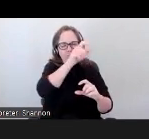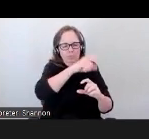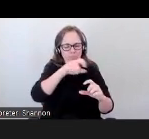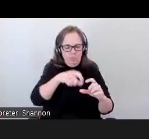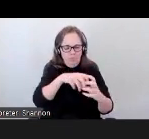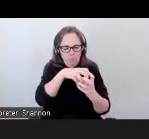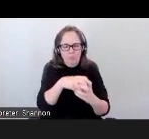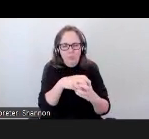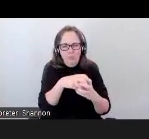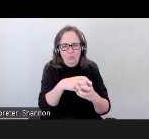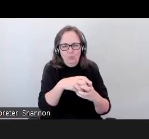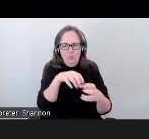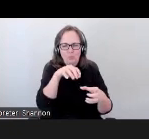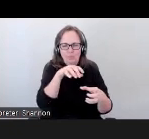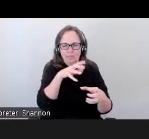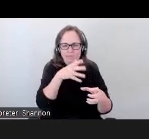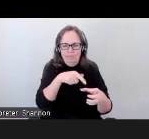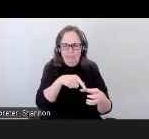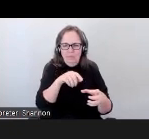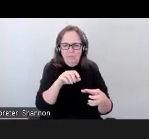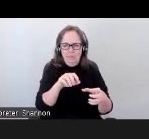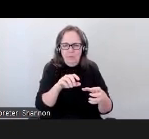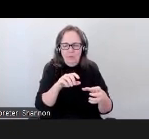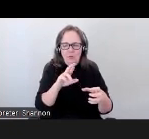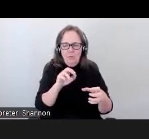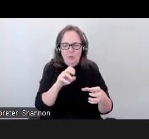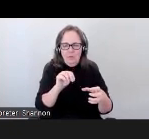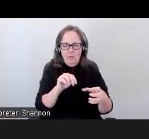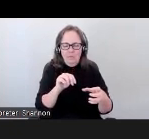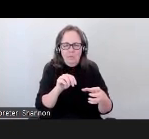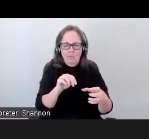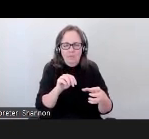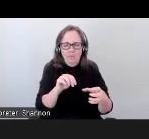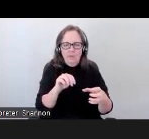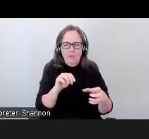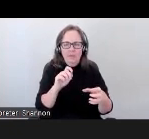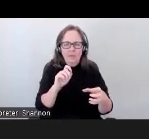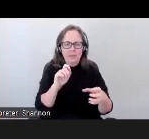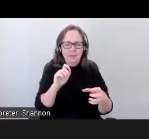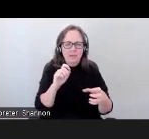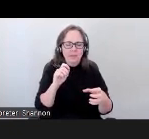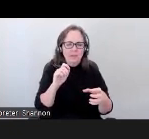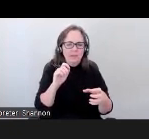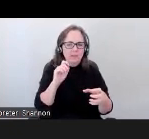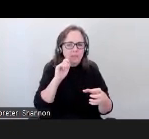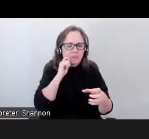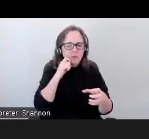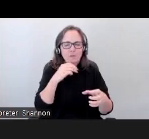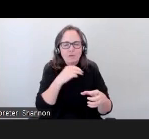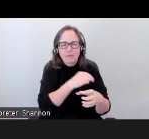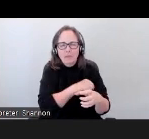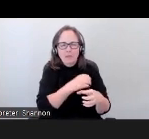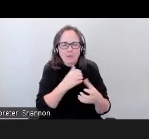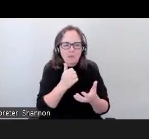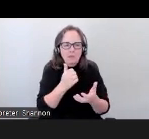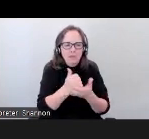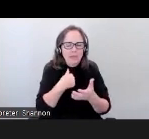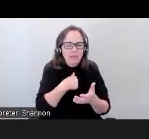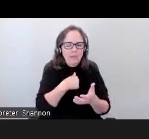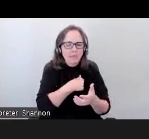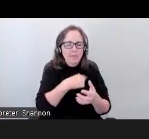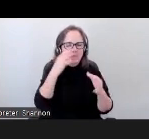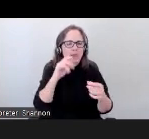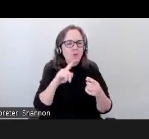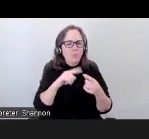it gets deposited into your rectum, and it has all these nerves and sphincter muscles to help us decide when we need to